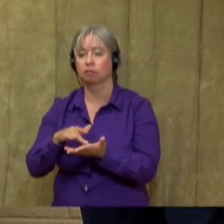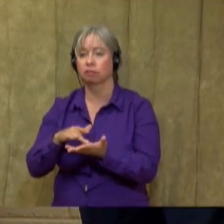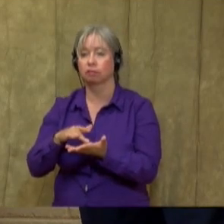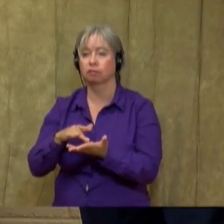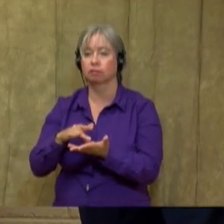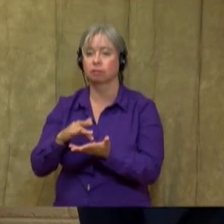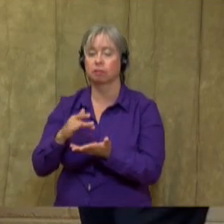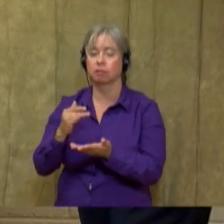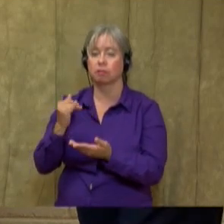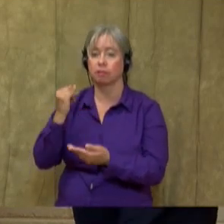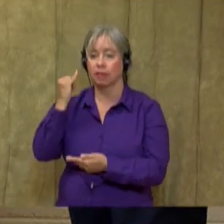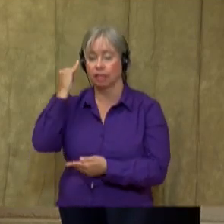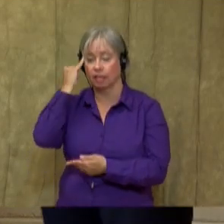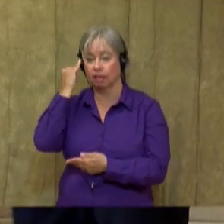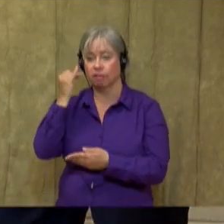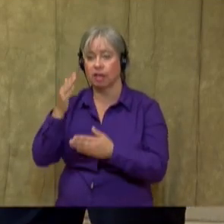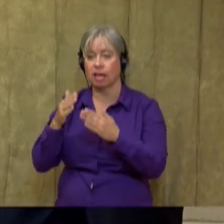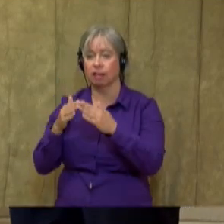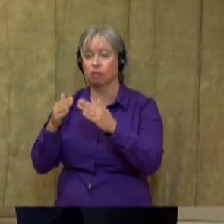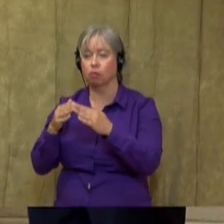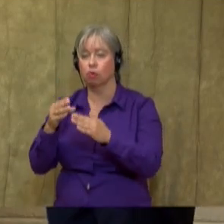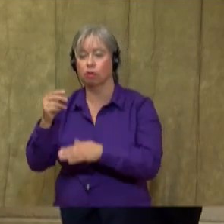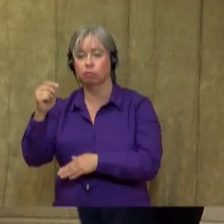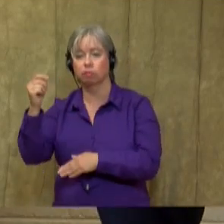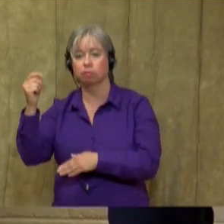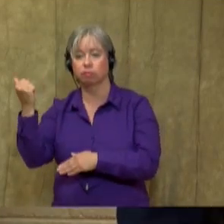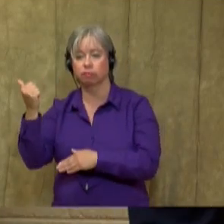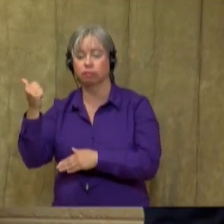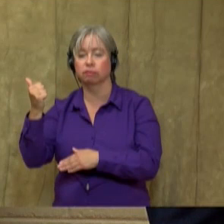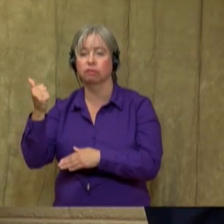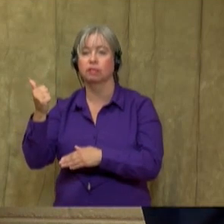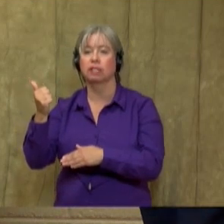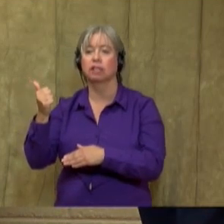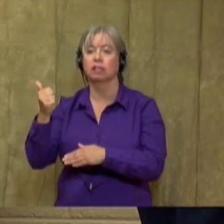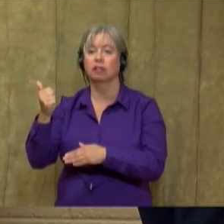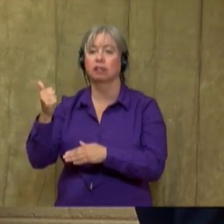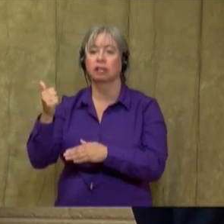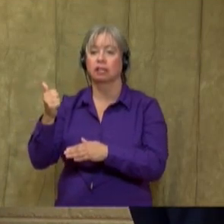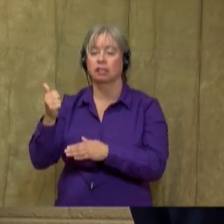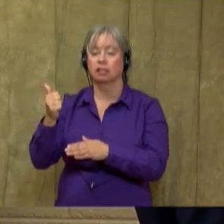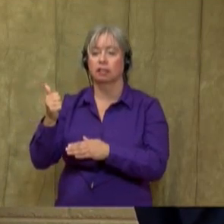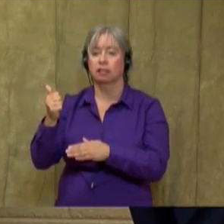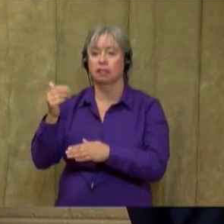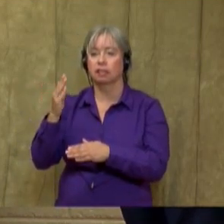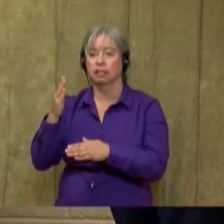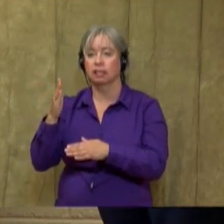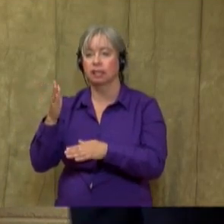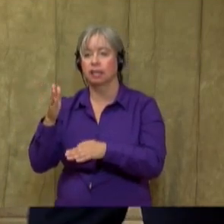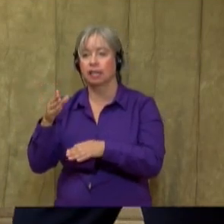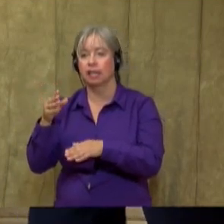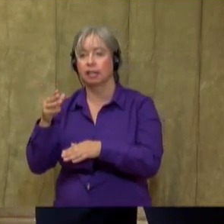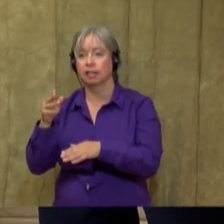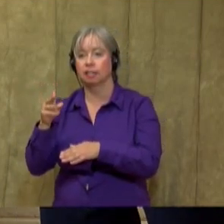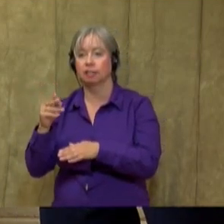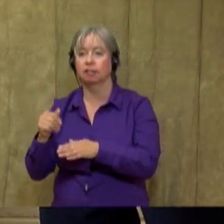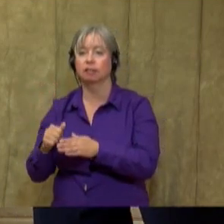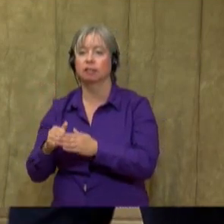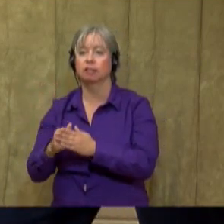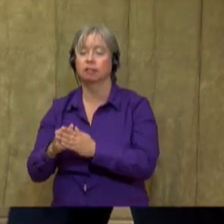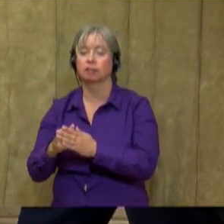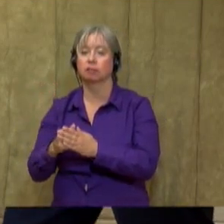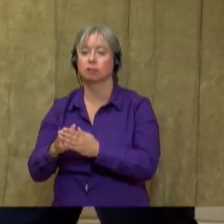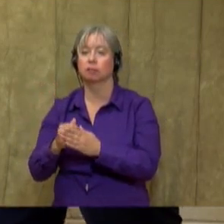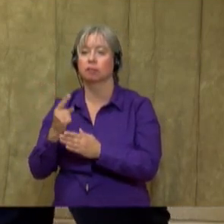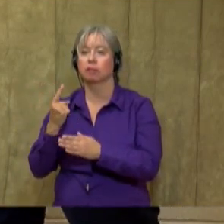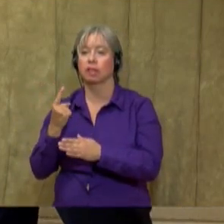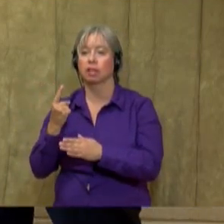with the square in the middle of our faces, and that's going to give us 6 cubes with exactly 1 face painted. And